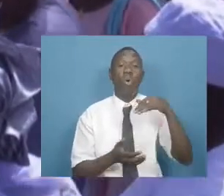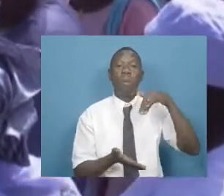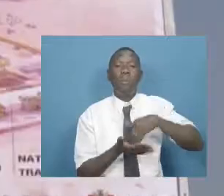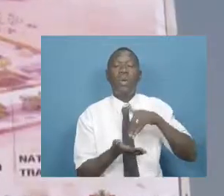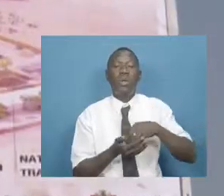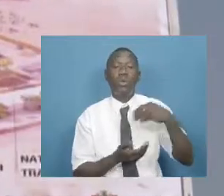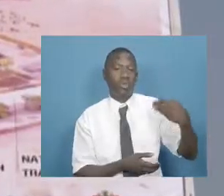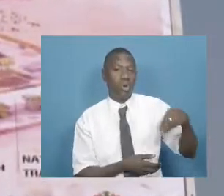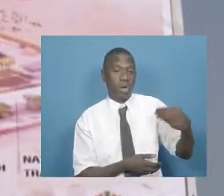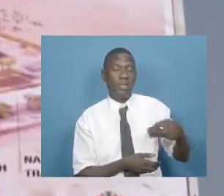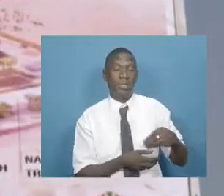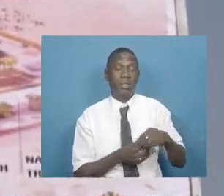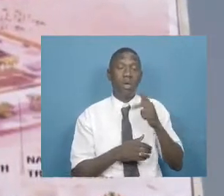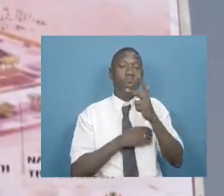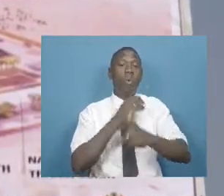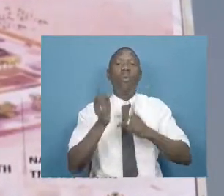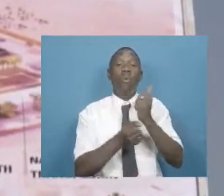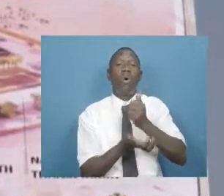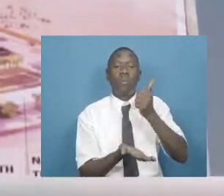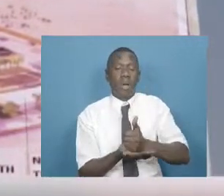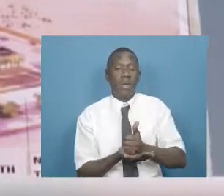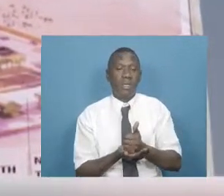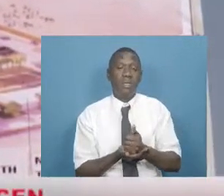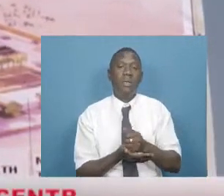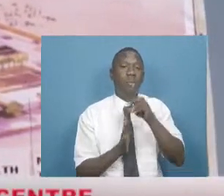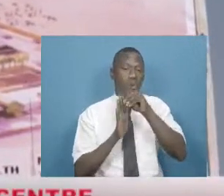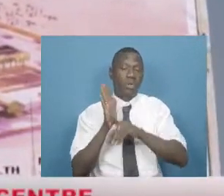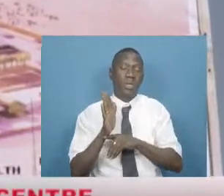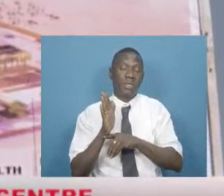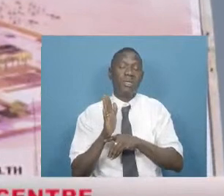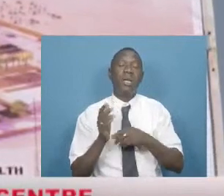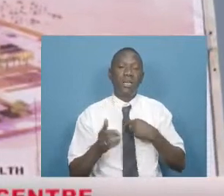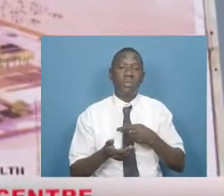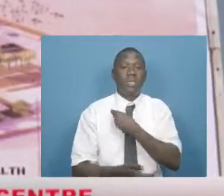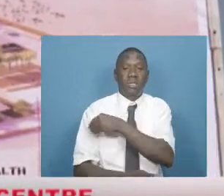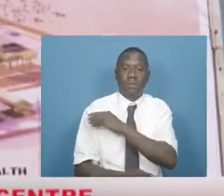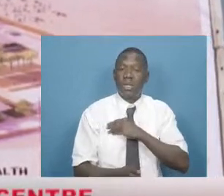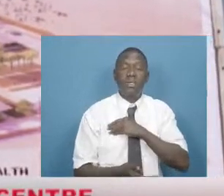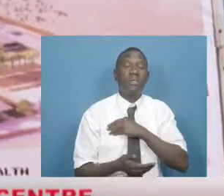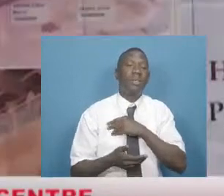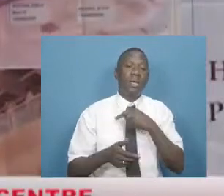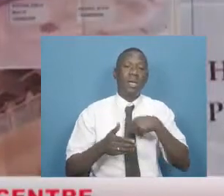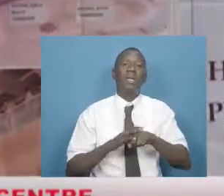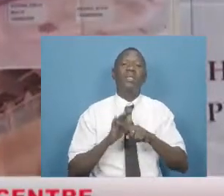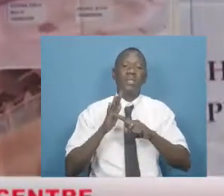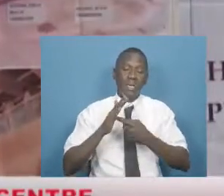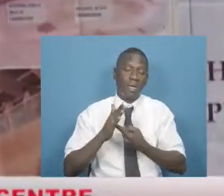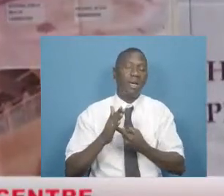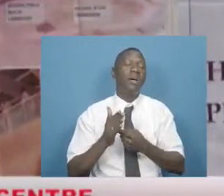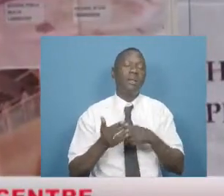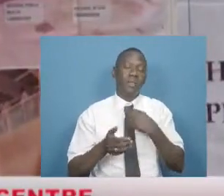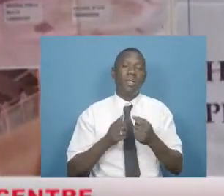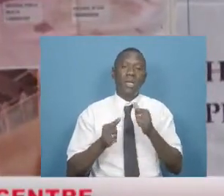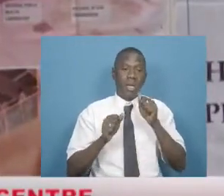The complex is expected to comprise an emergency treatment center, an intensive care unit with 20 beds, emergency observation and